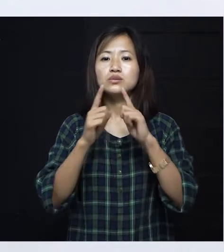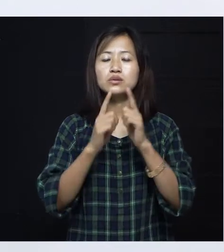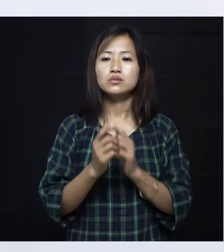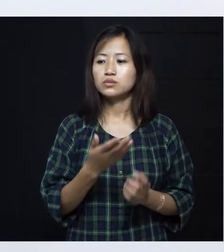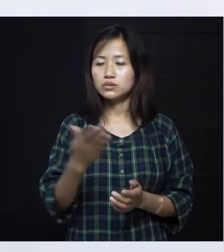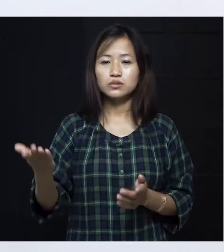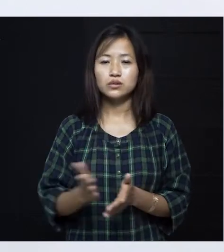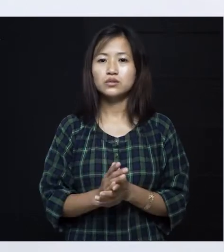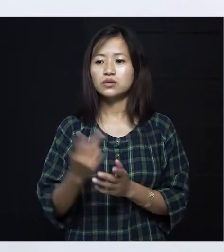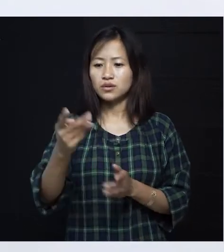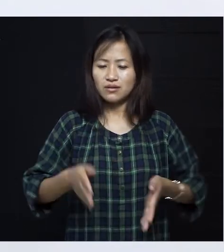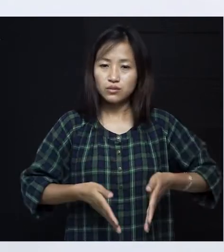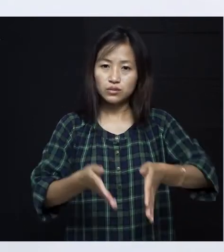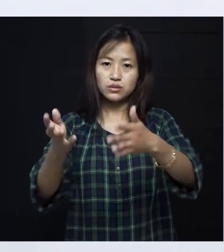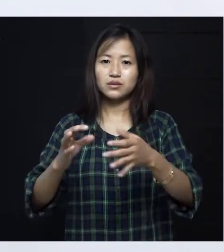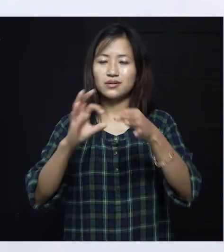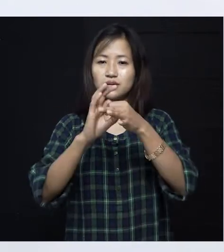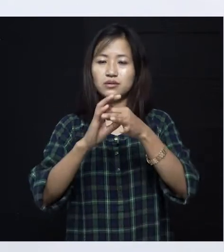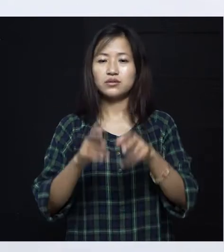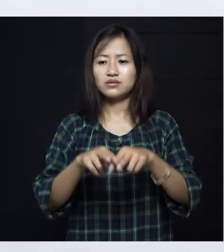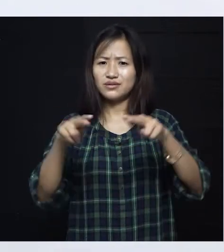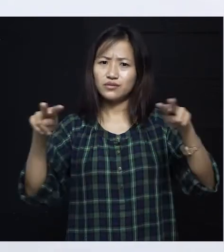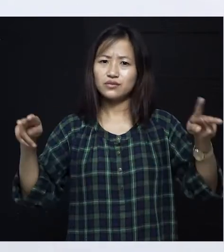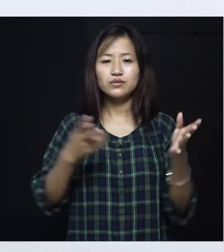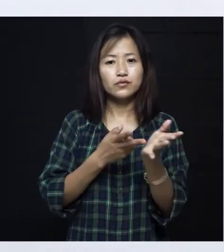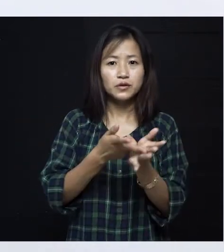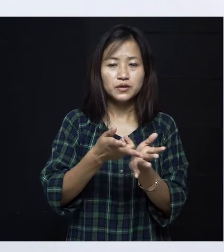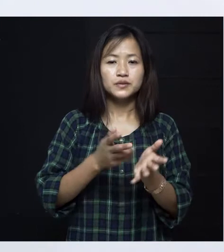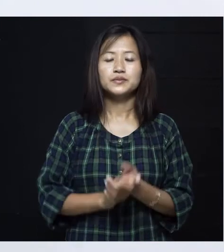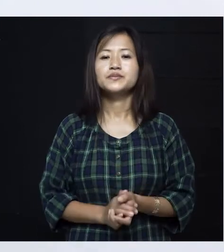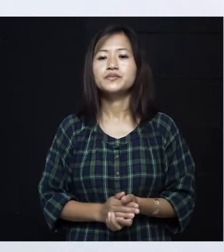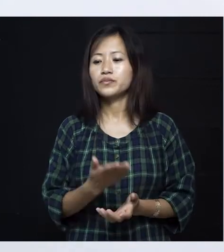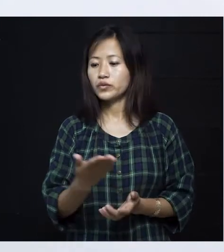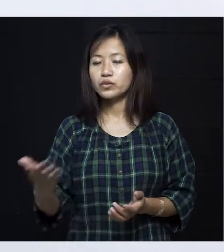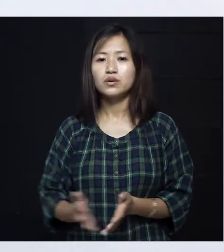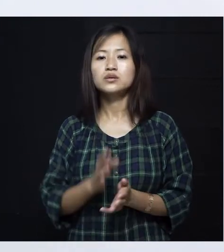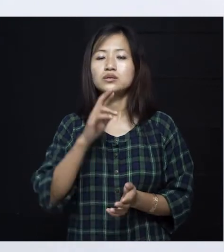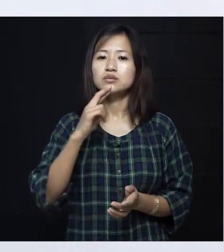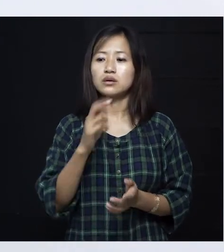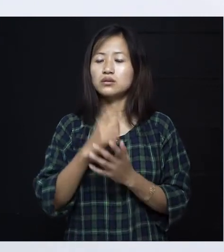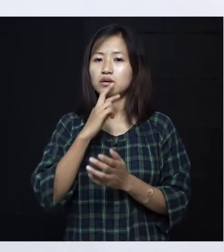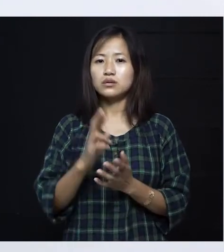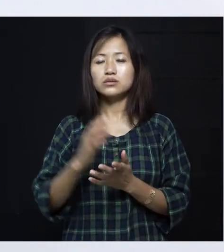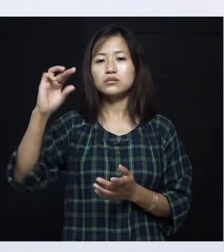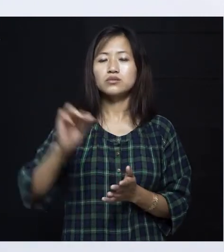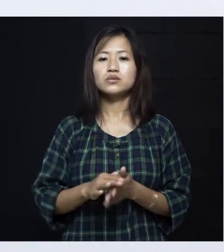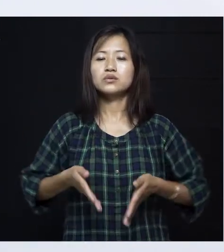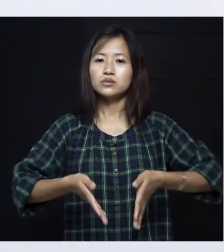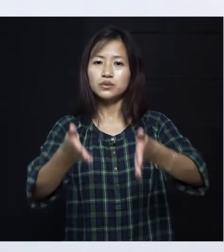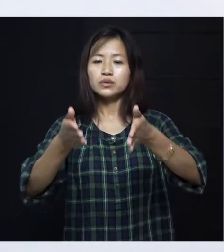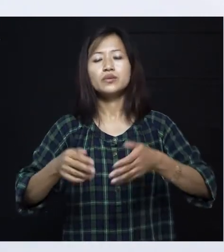about those roads that are connecting the different villages. Okay, so those are to do with the